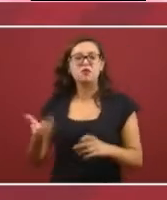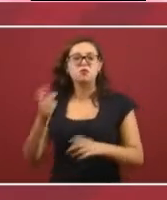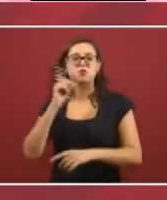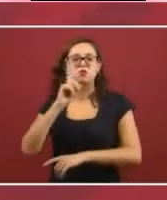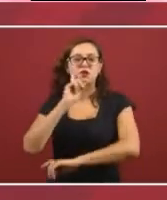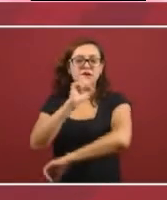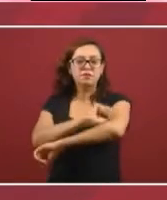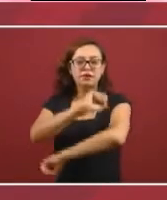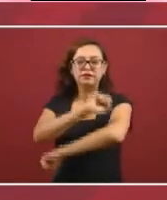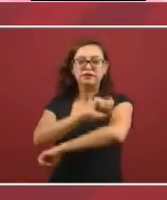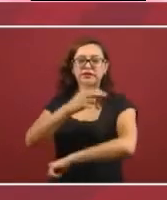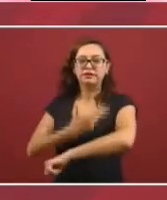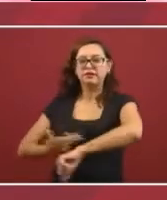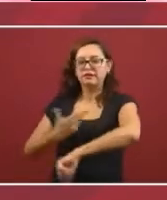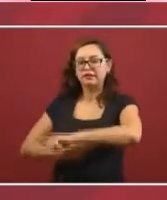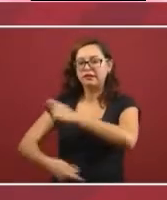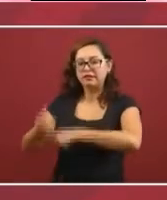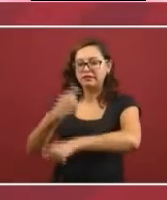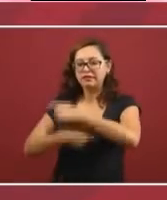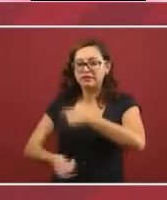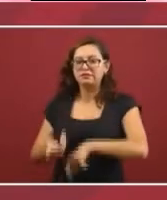From the ones from the little window.